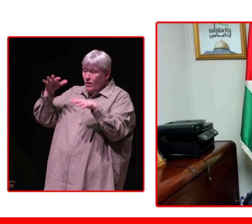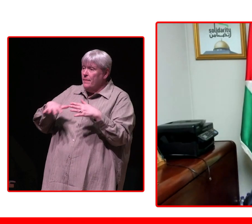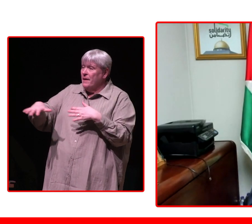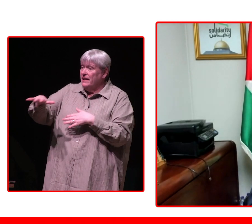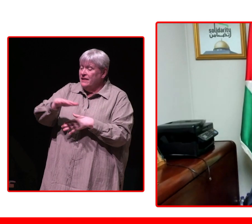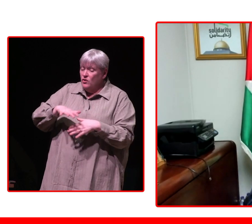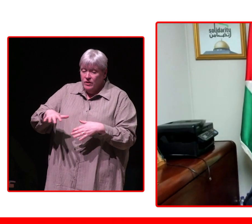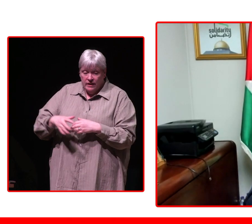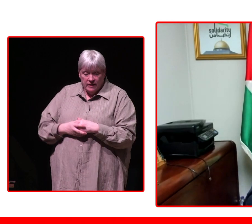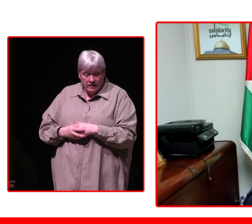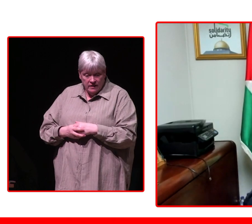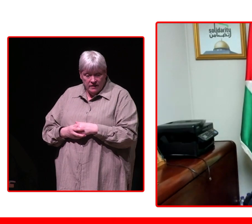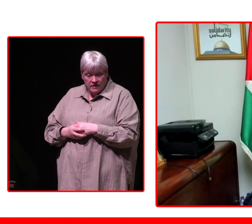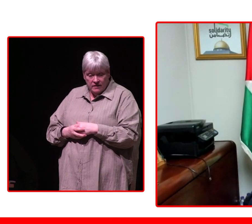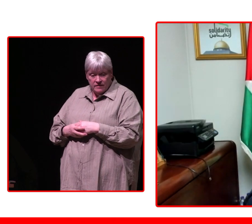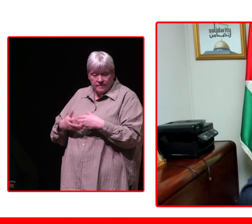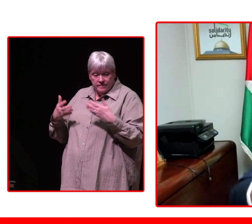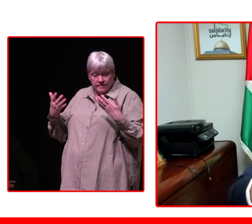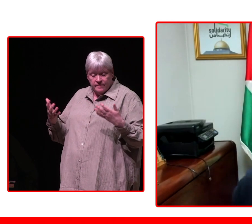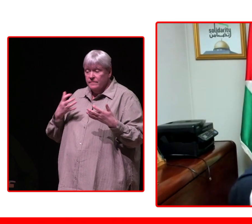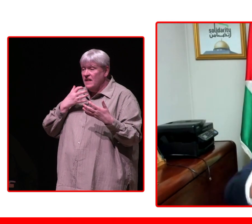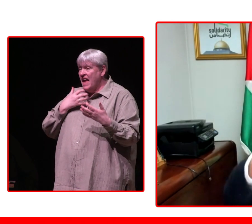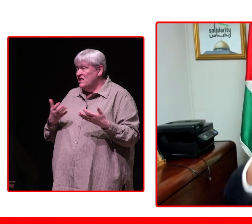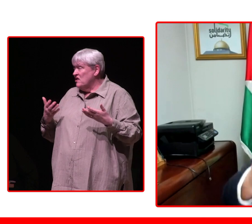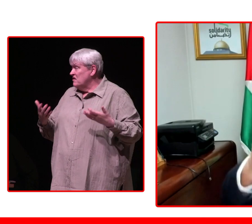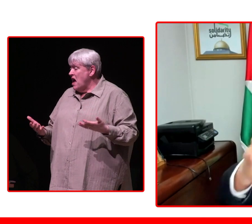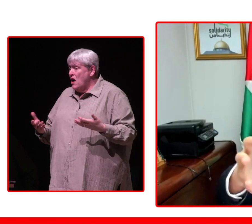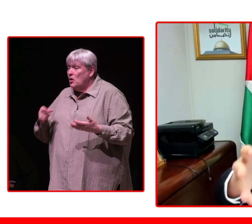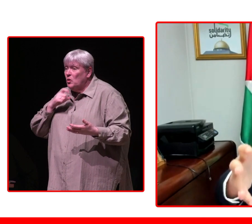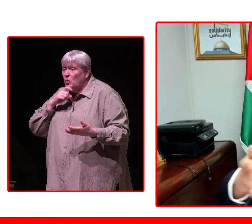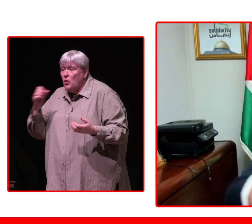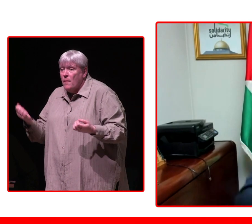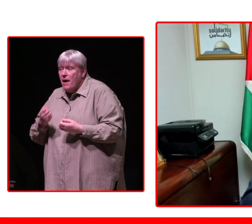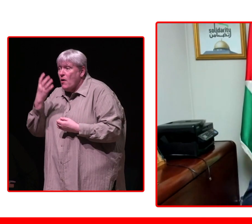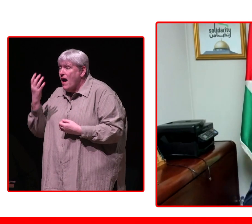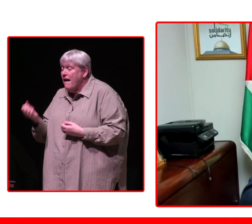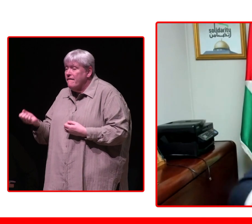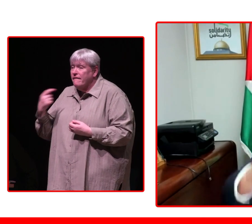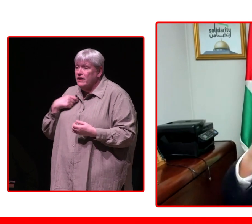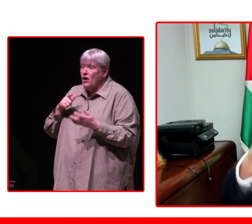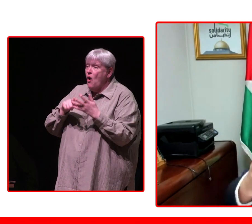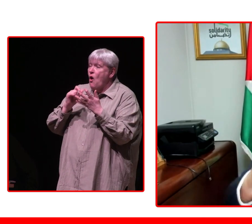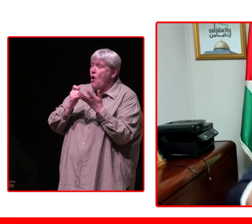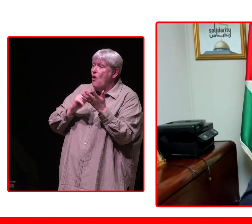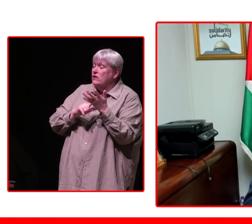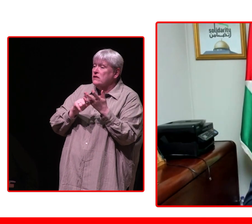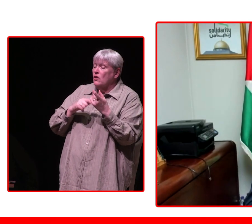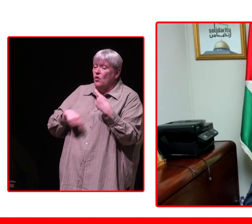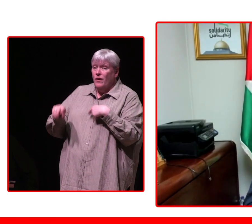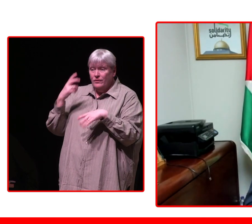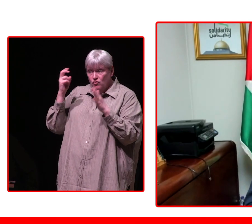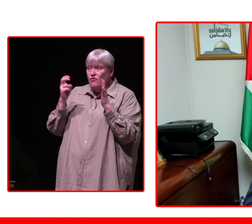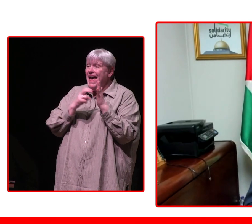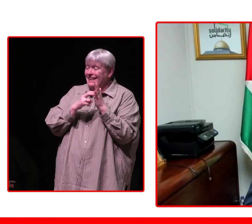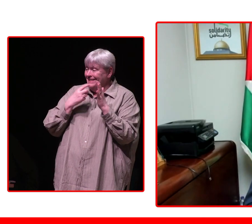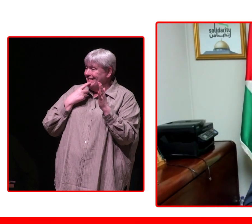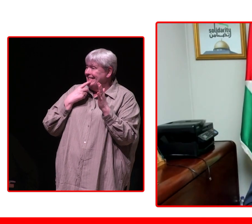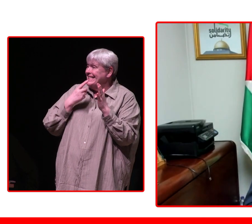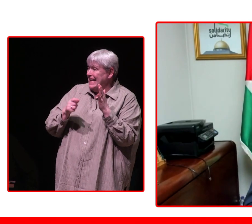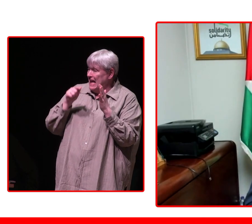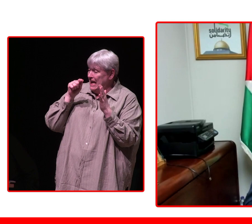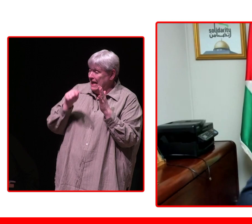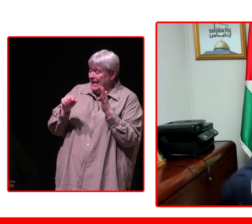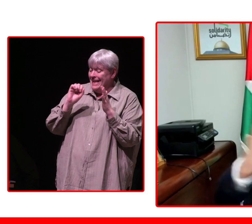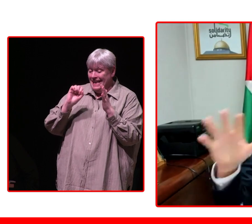Benjamin Netanyahu, Israel's current prime minister, who rose to power in the Oslo years, is on record as saying that